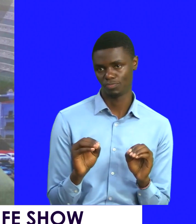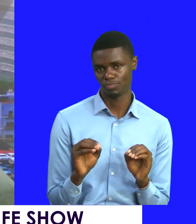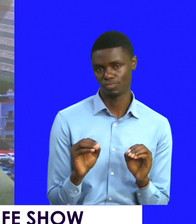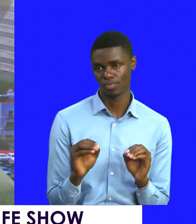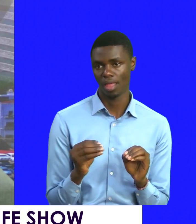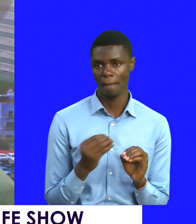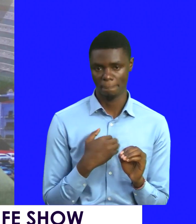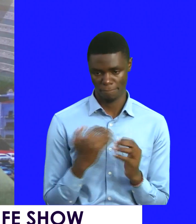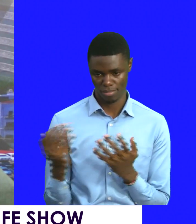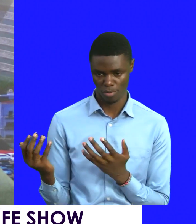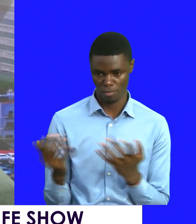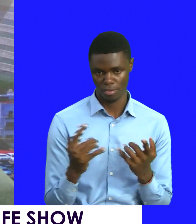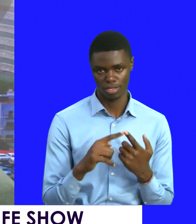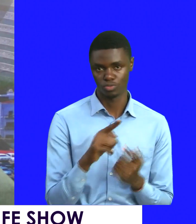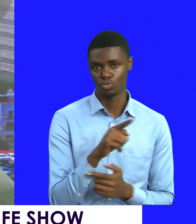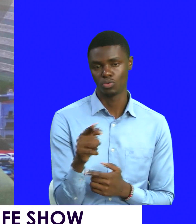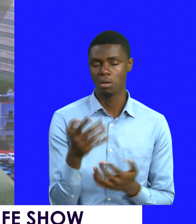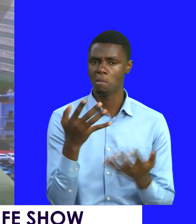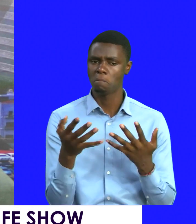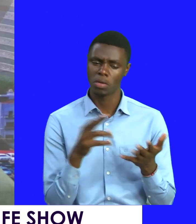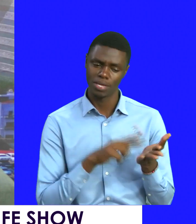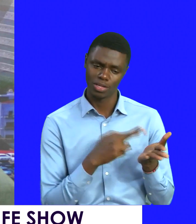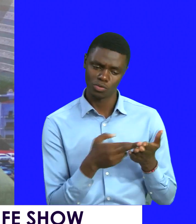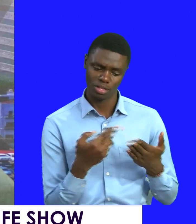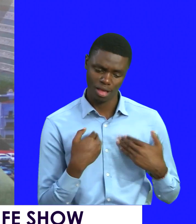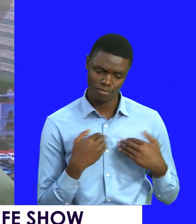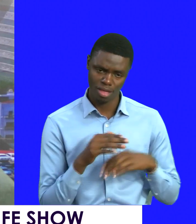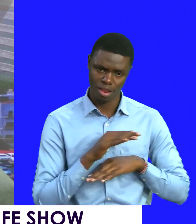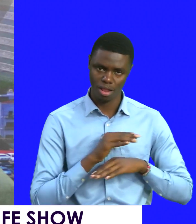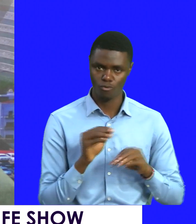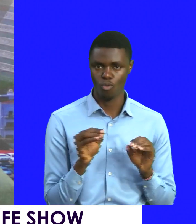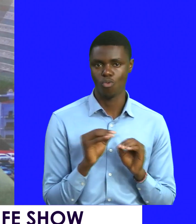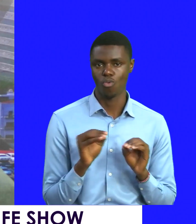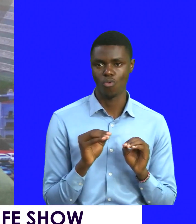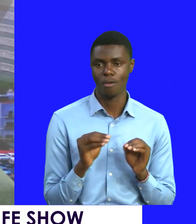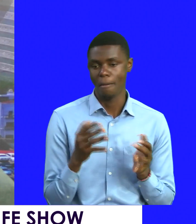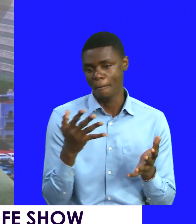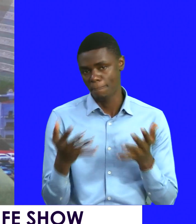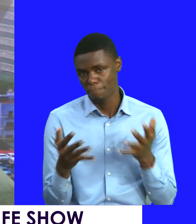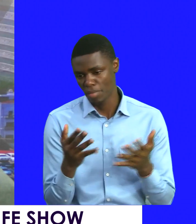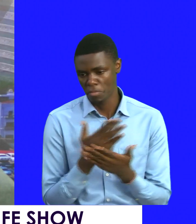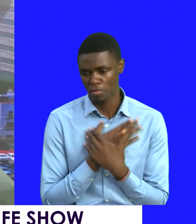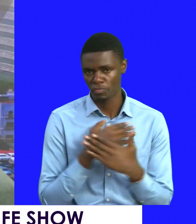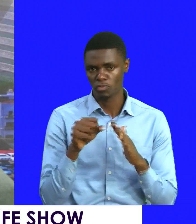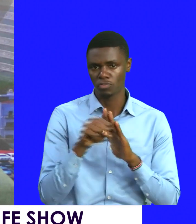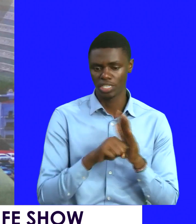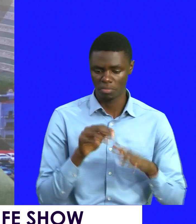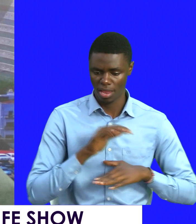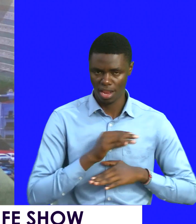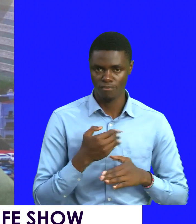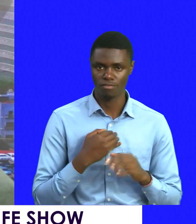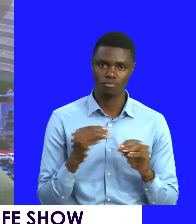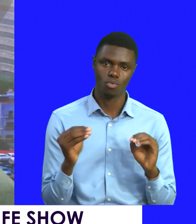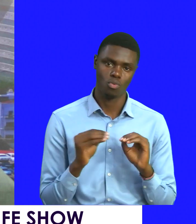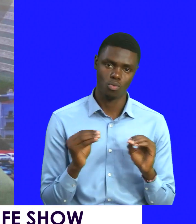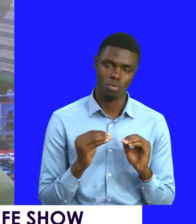Let me bring it to you that you may not have enough resources today. You may not have enough friendships today.